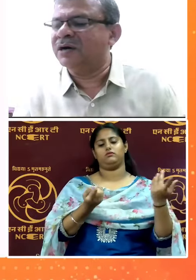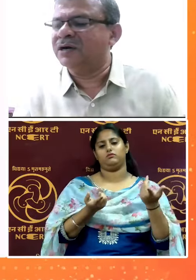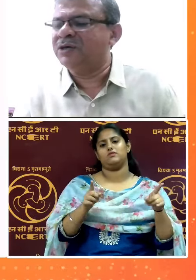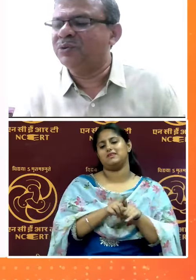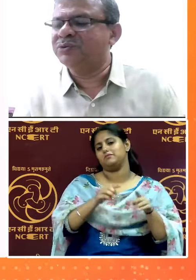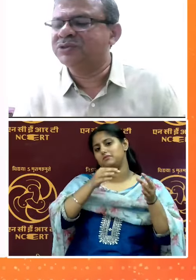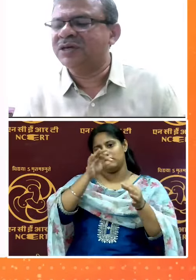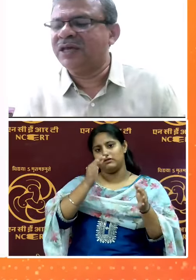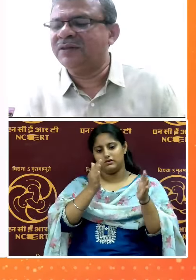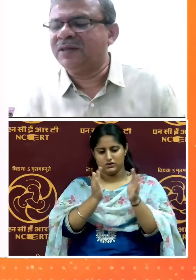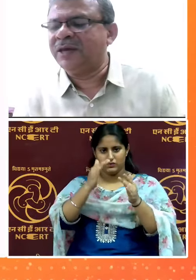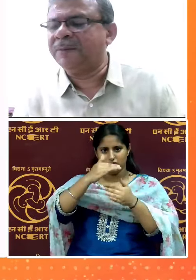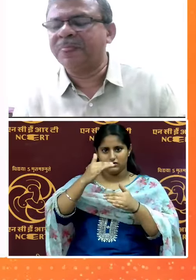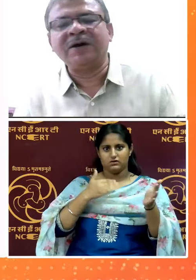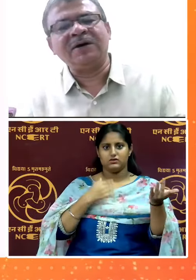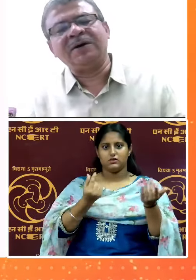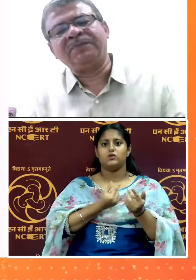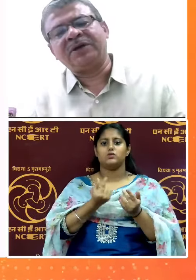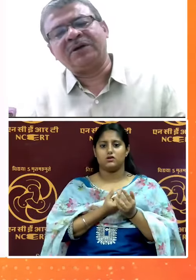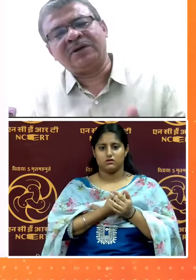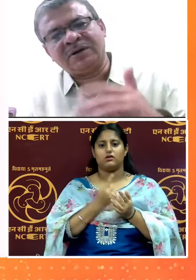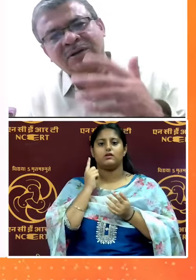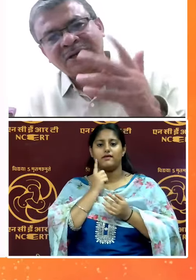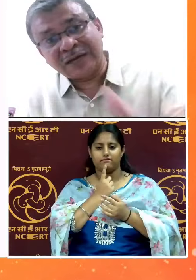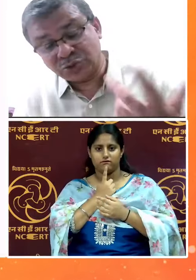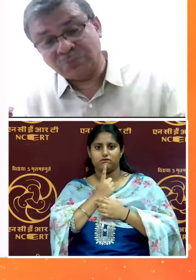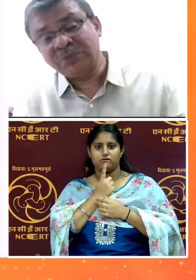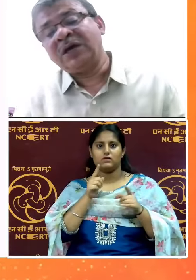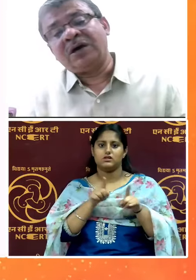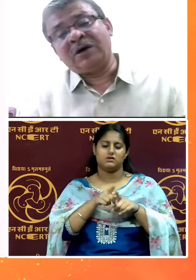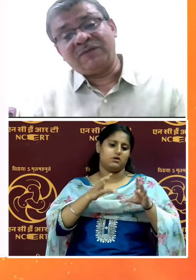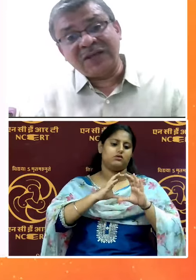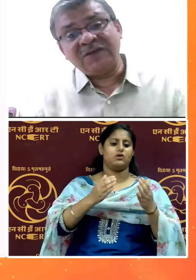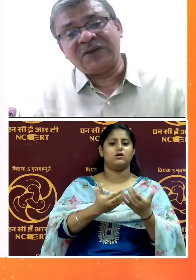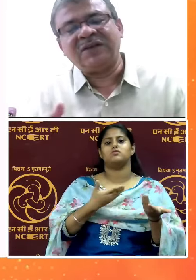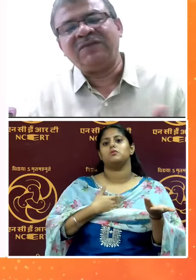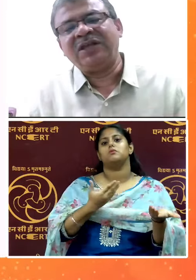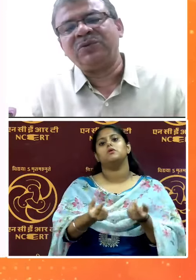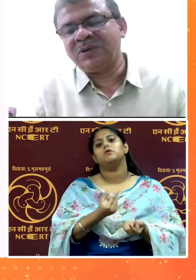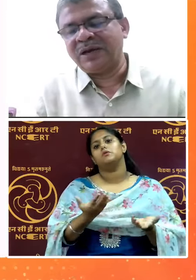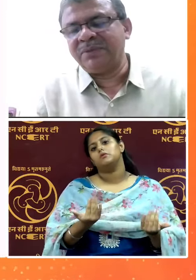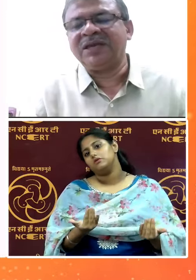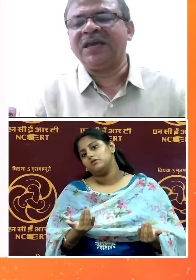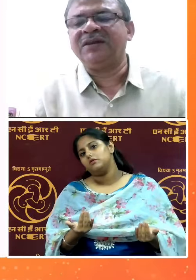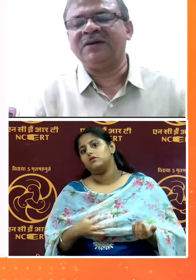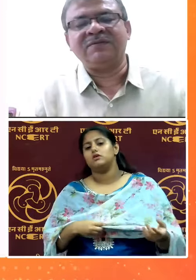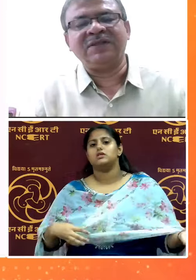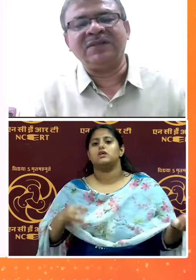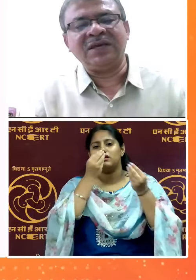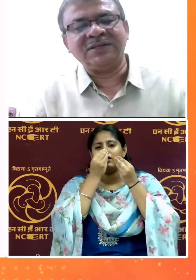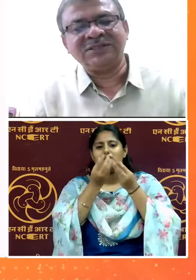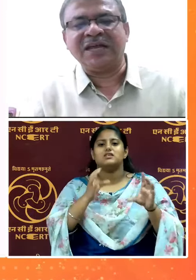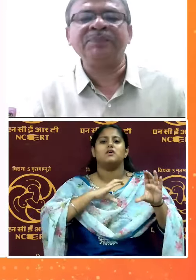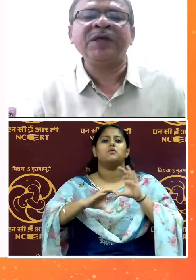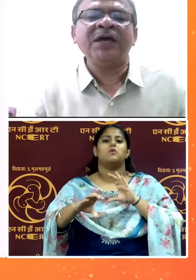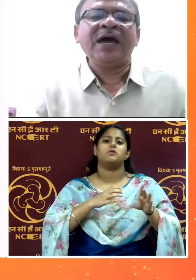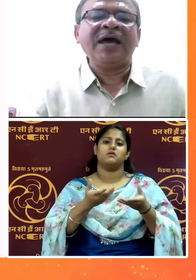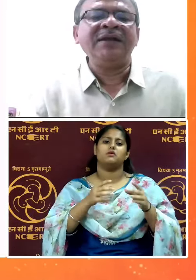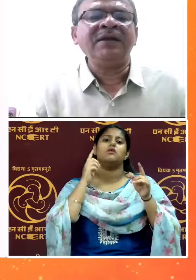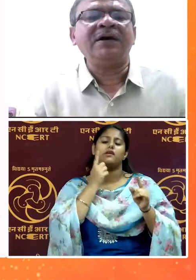be used in the classroom very effectively to communicate with the